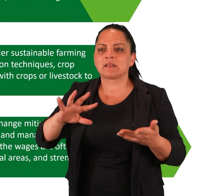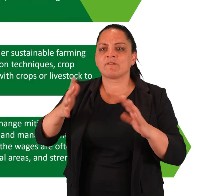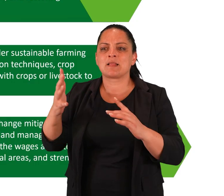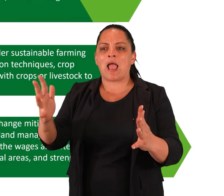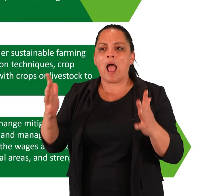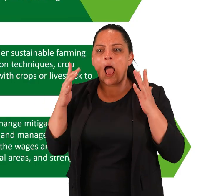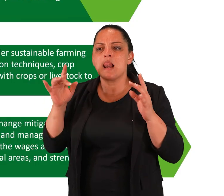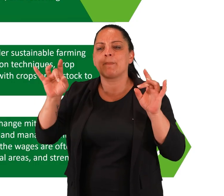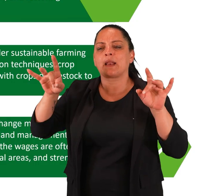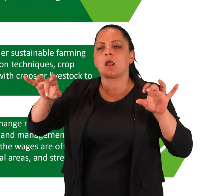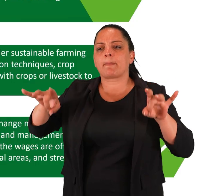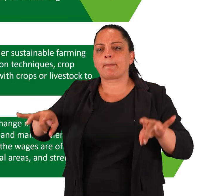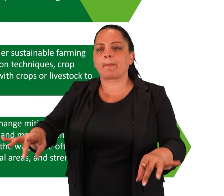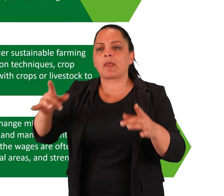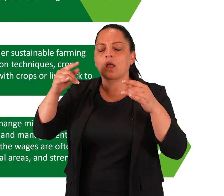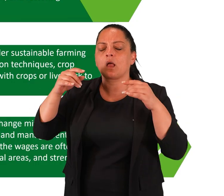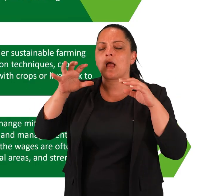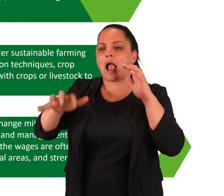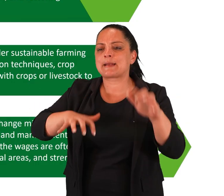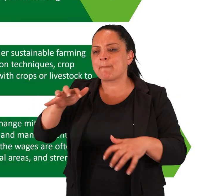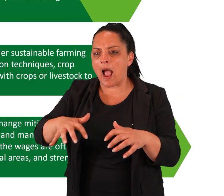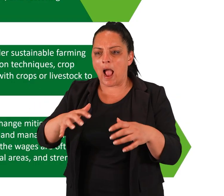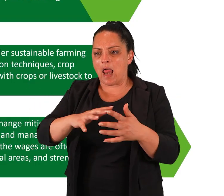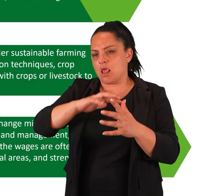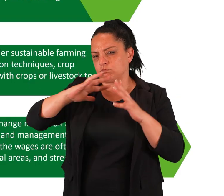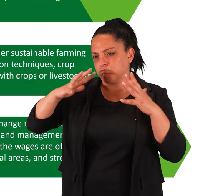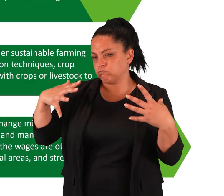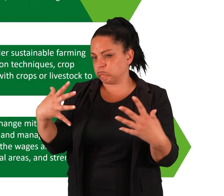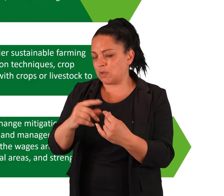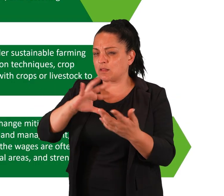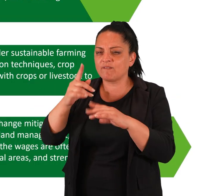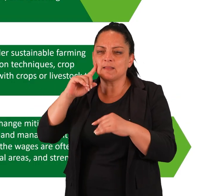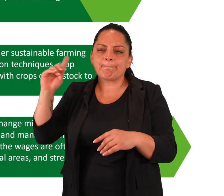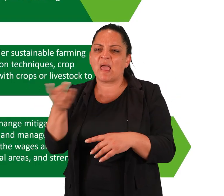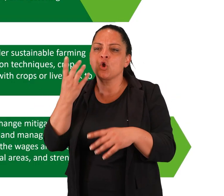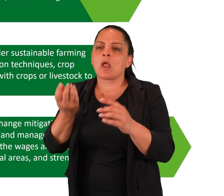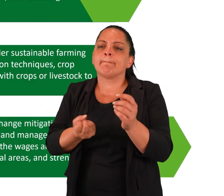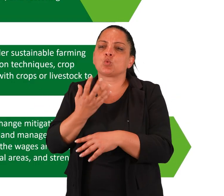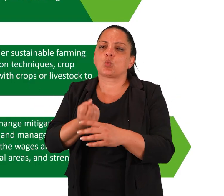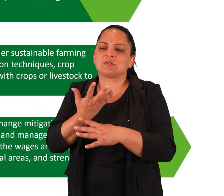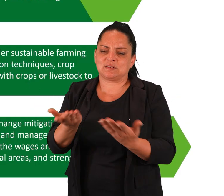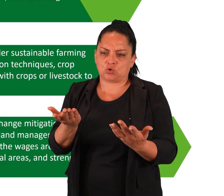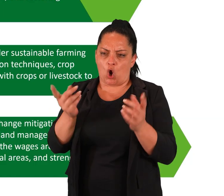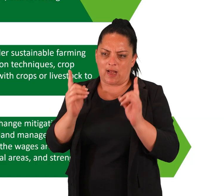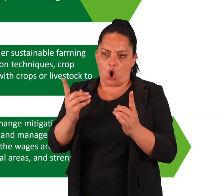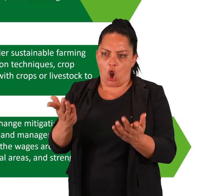combine trees with crops or livestock to improve productivity and ecological resilience.